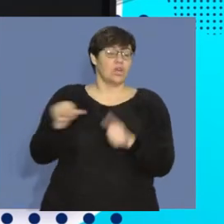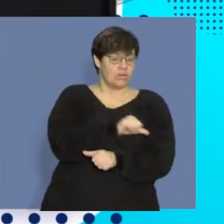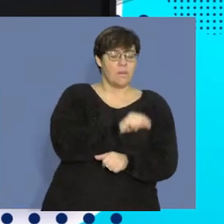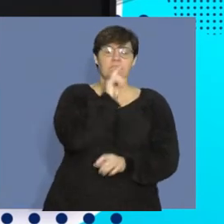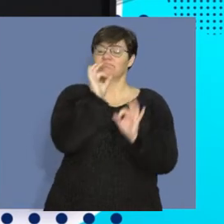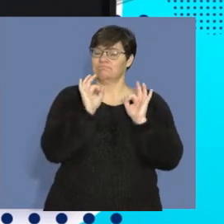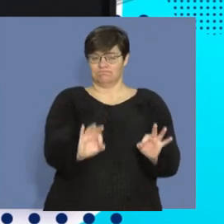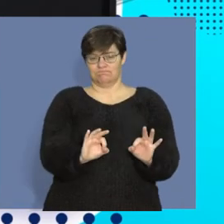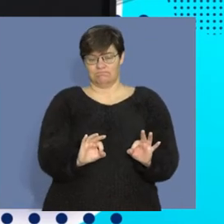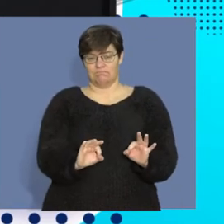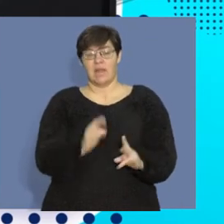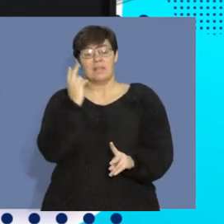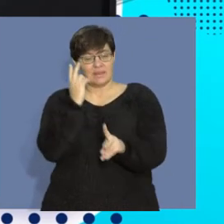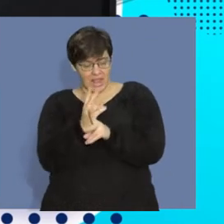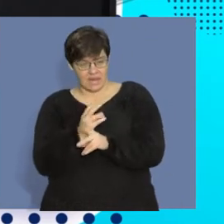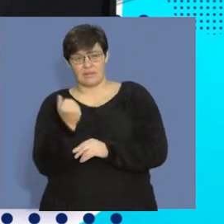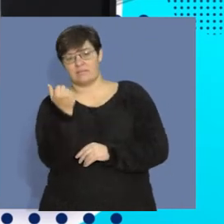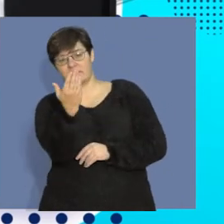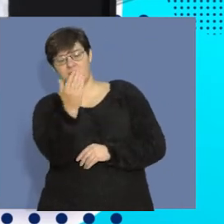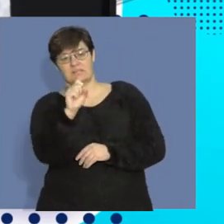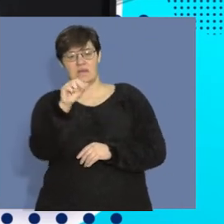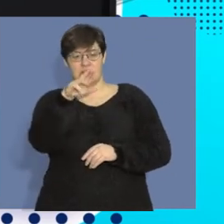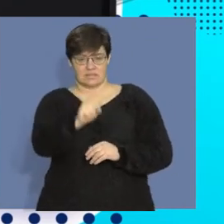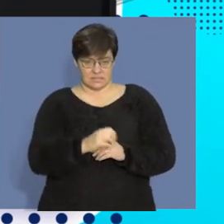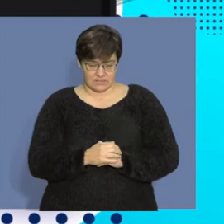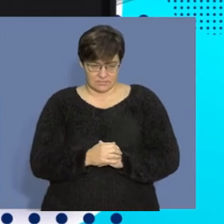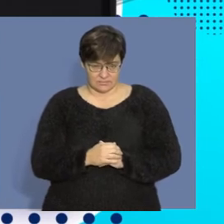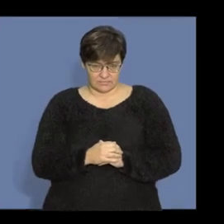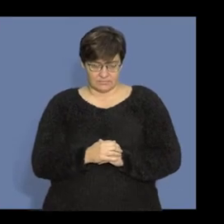fact correct before we submit it to SARS.